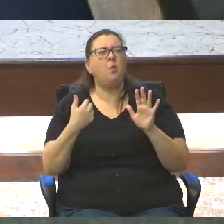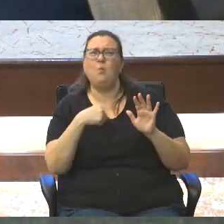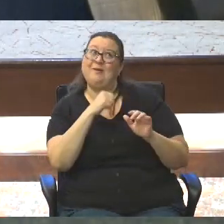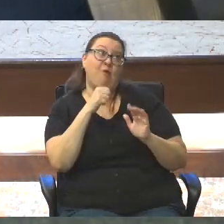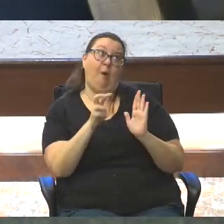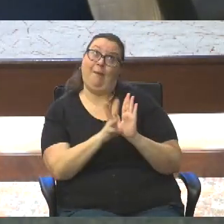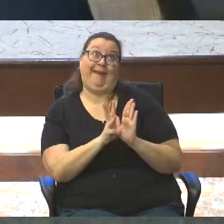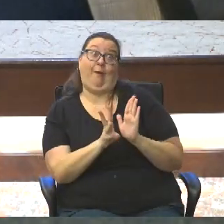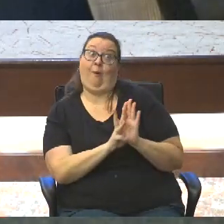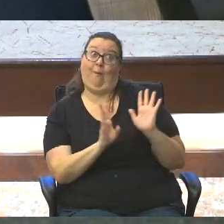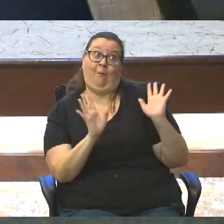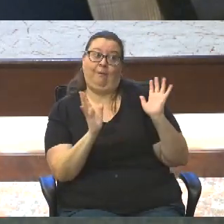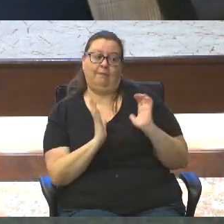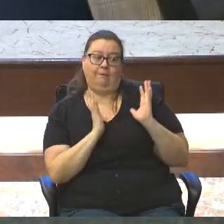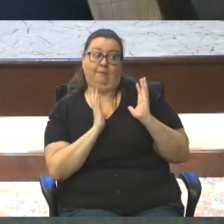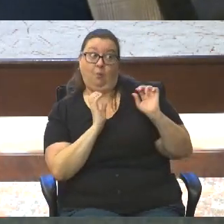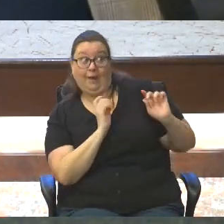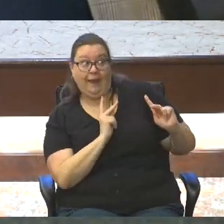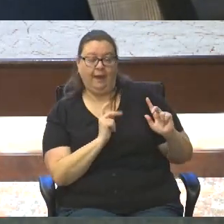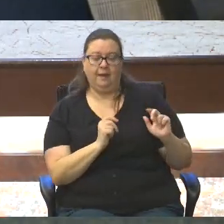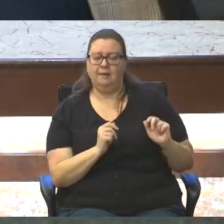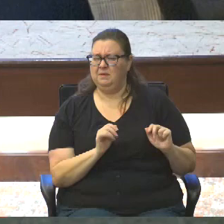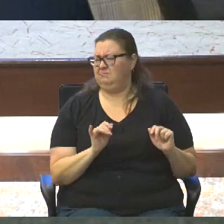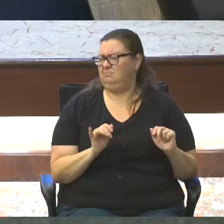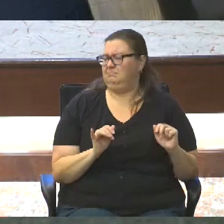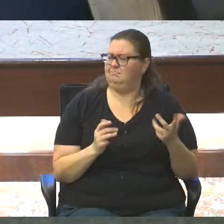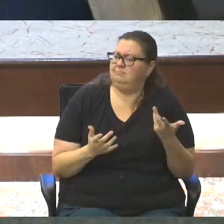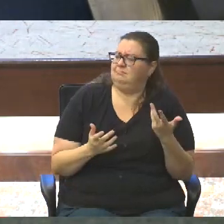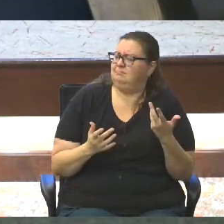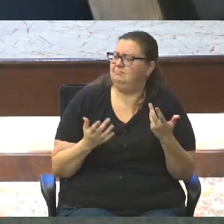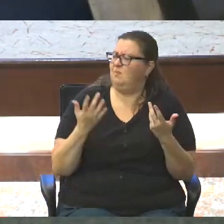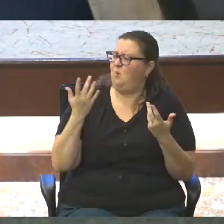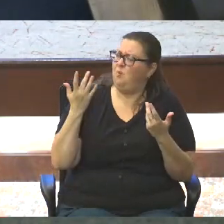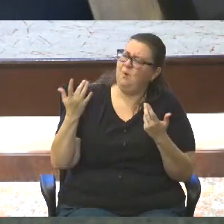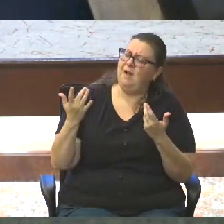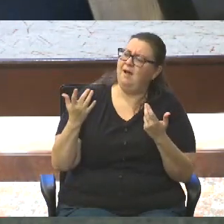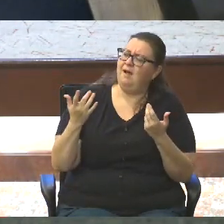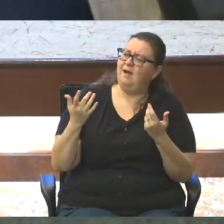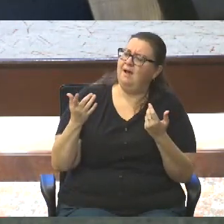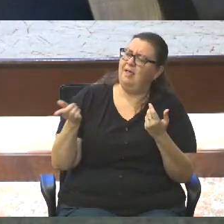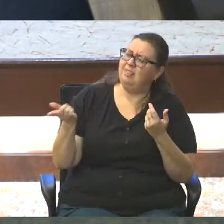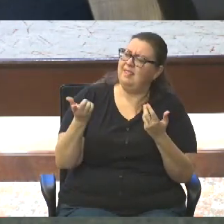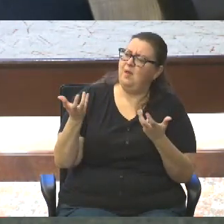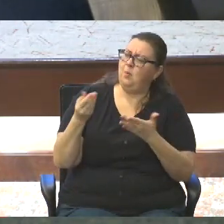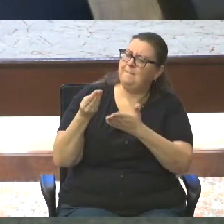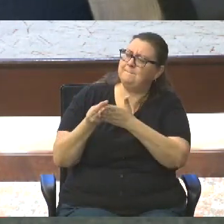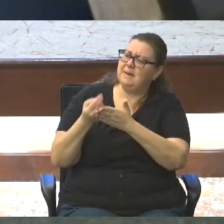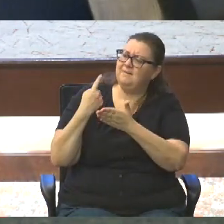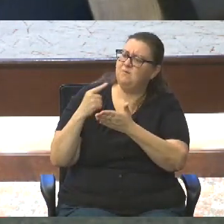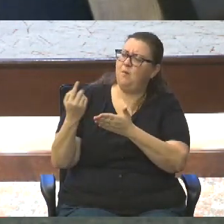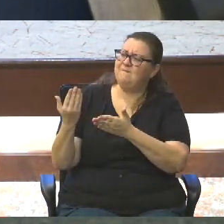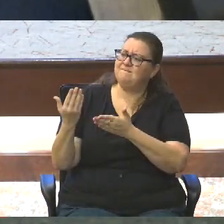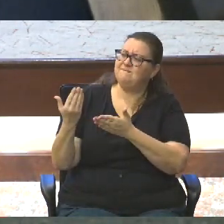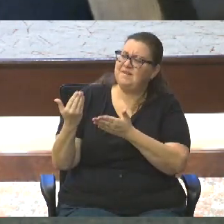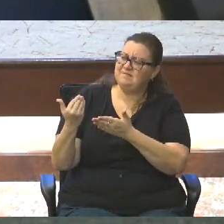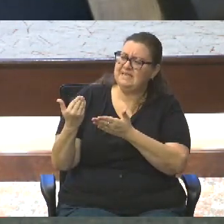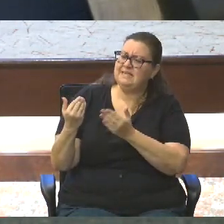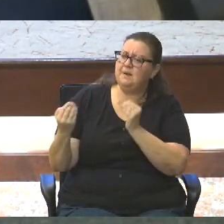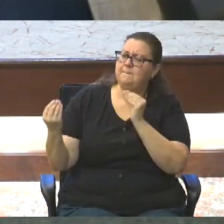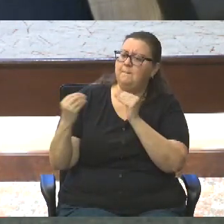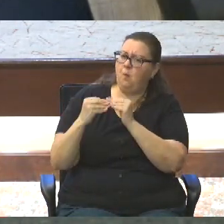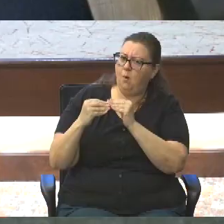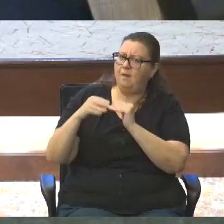okay? I was just wondering why they were asking for a grant for 15 firefighters